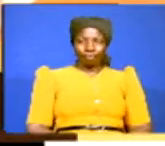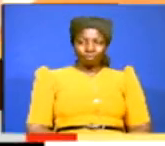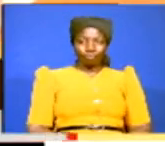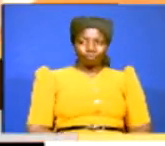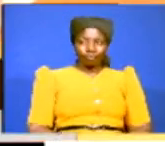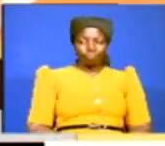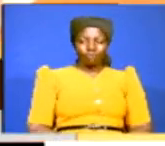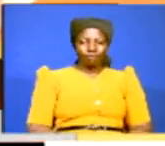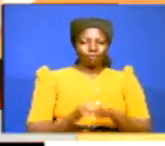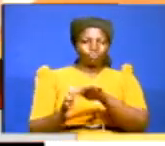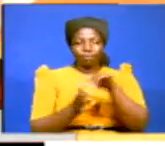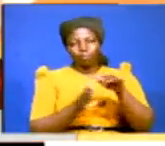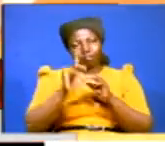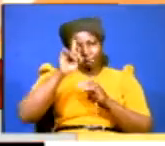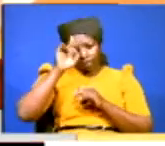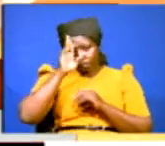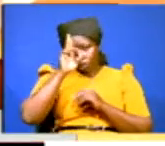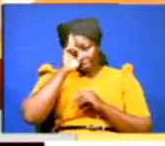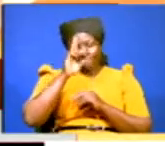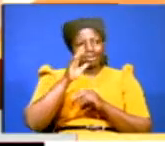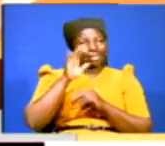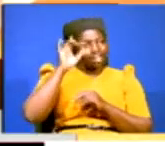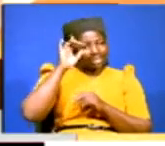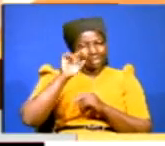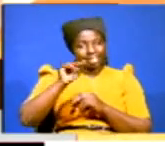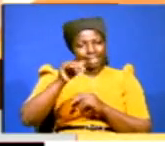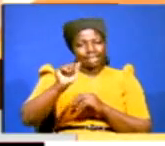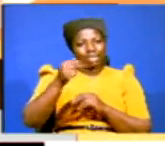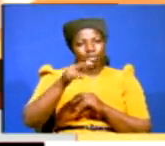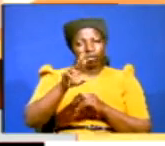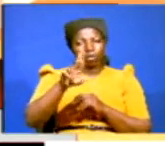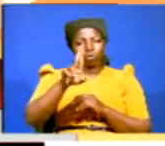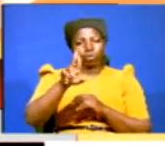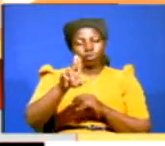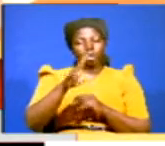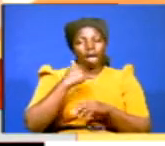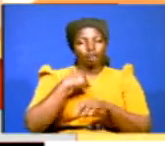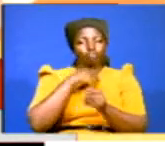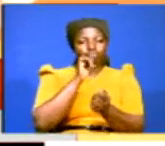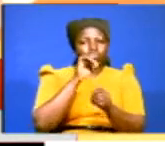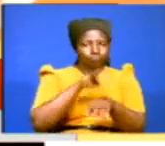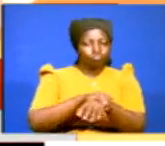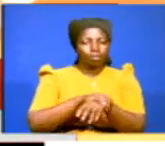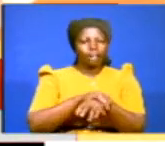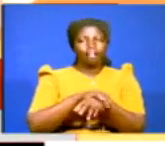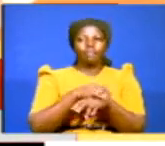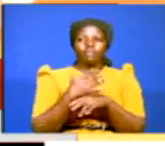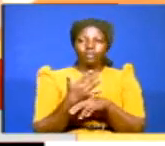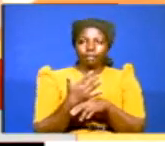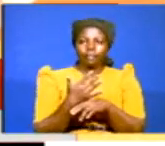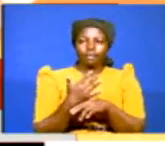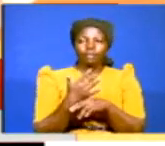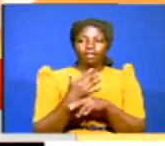Police in Nyahururu have impounded 57 crates of illicit brew that were being transported from Nakuru to Nyahururu. Meanwhile,